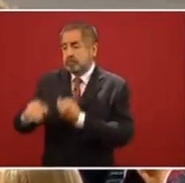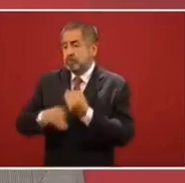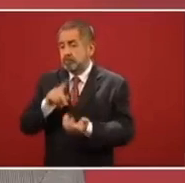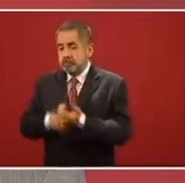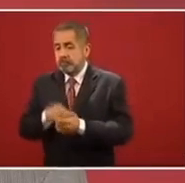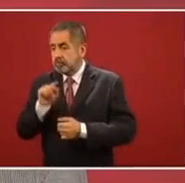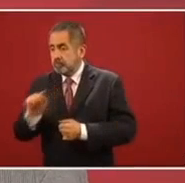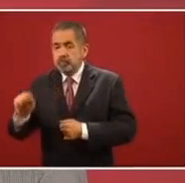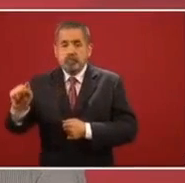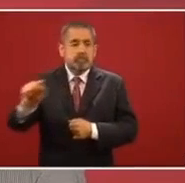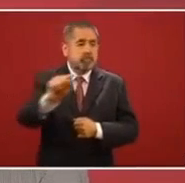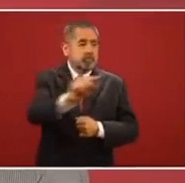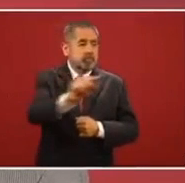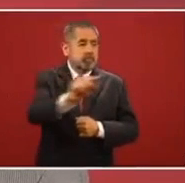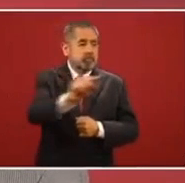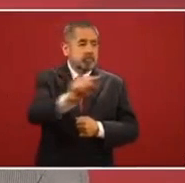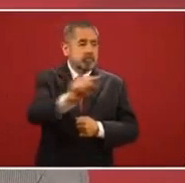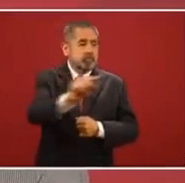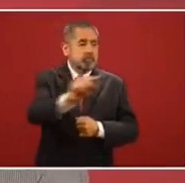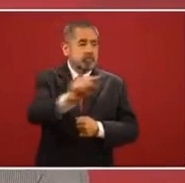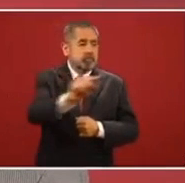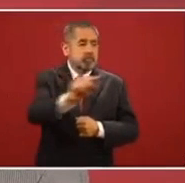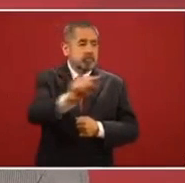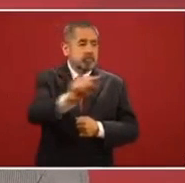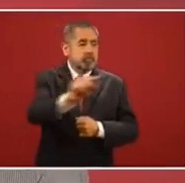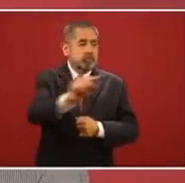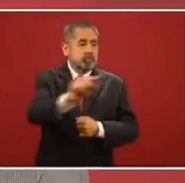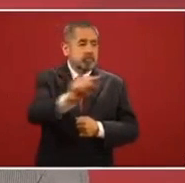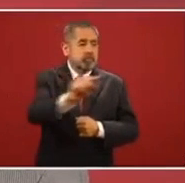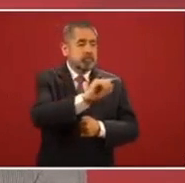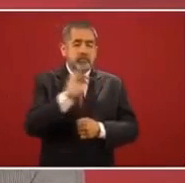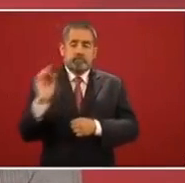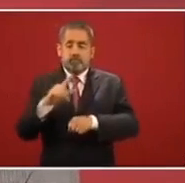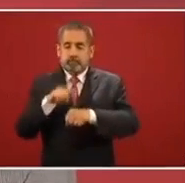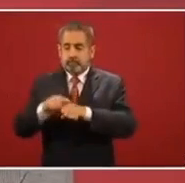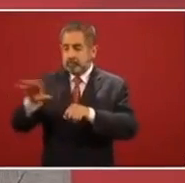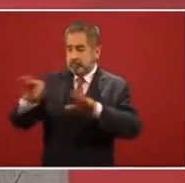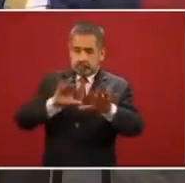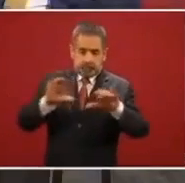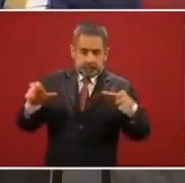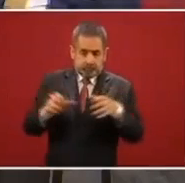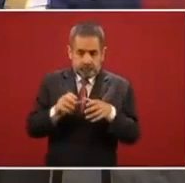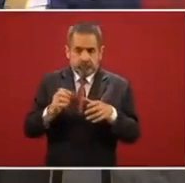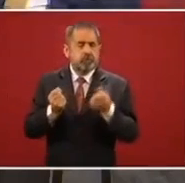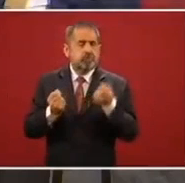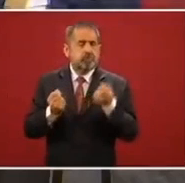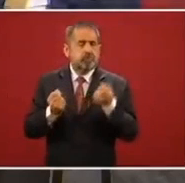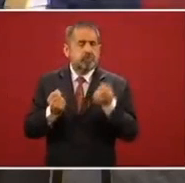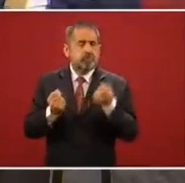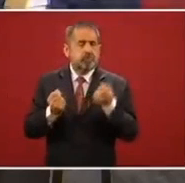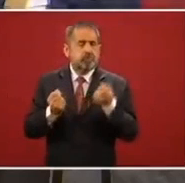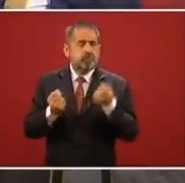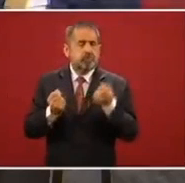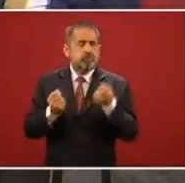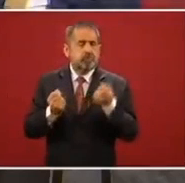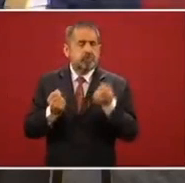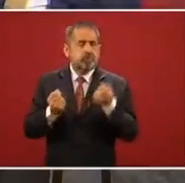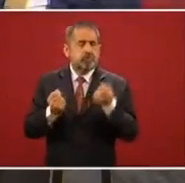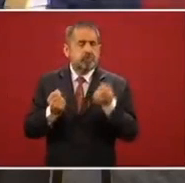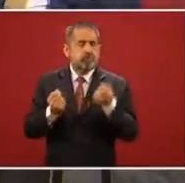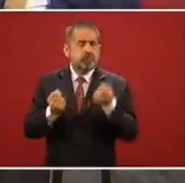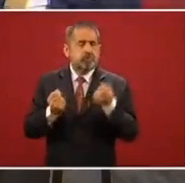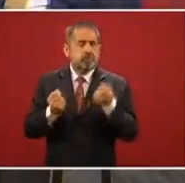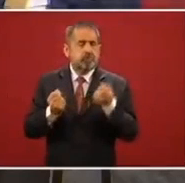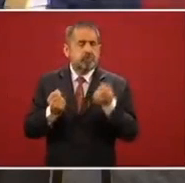agencies de la administración pública. of public administration. Tiene también invitados permanentes It also has